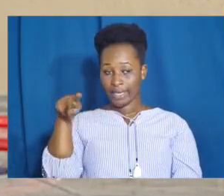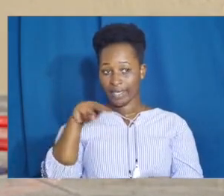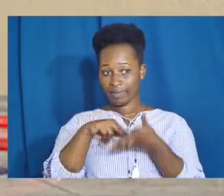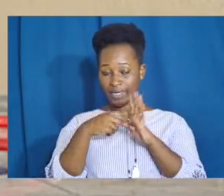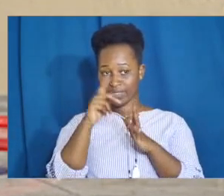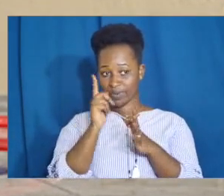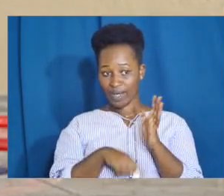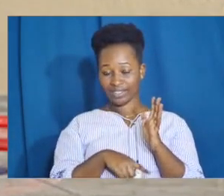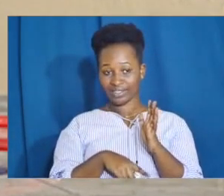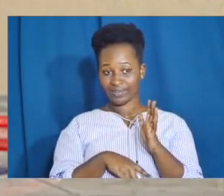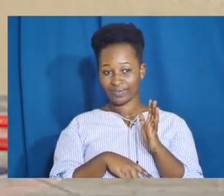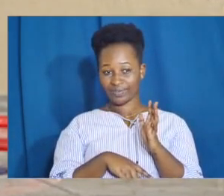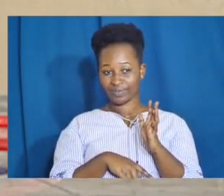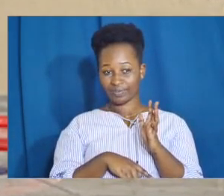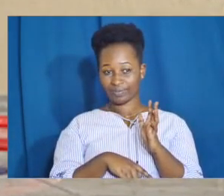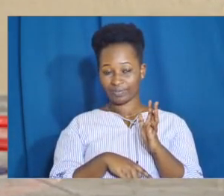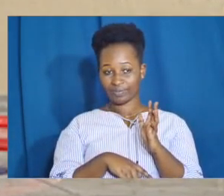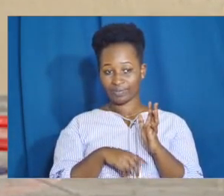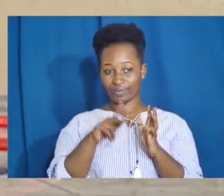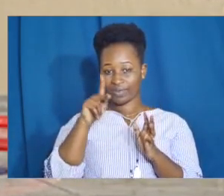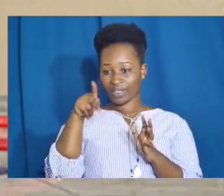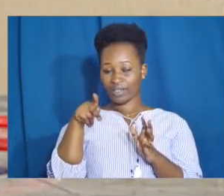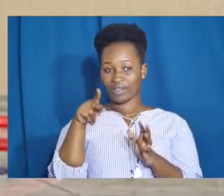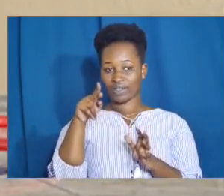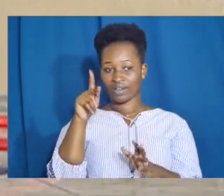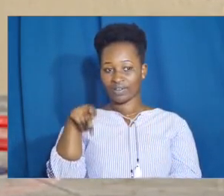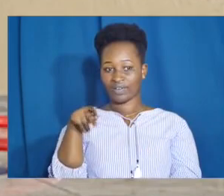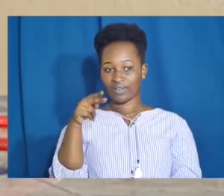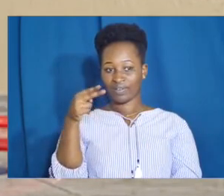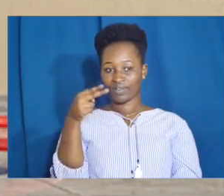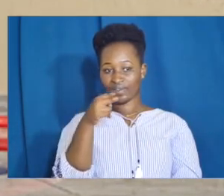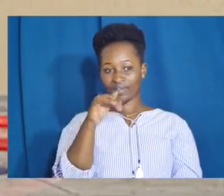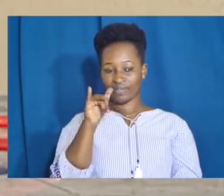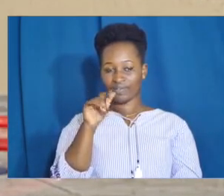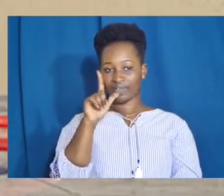P stands for phylum.